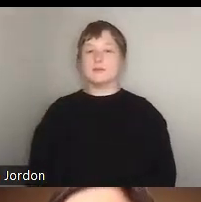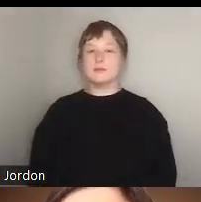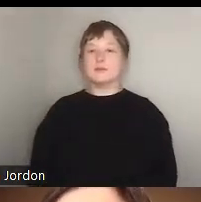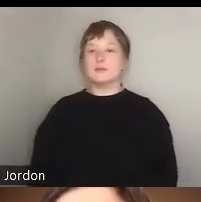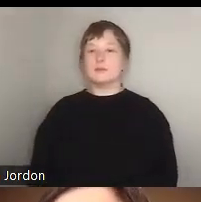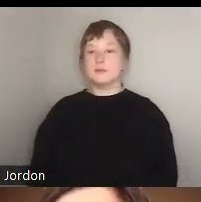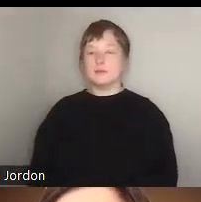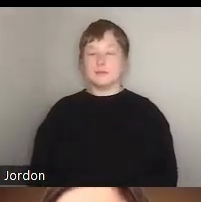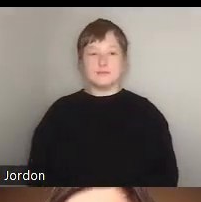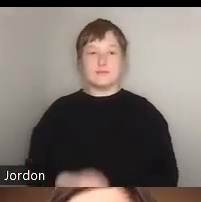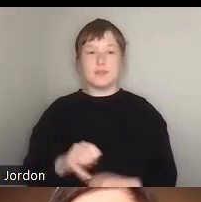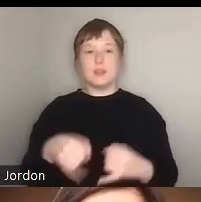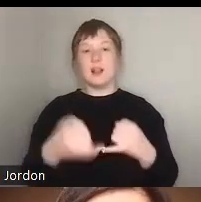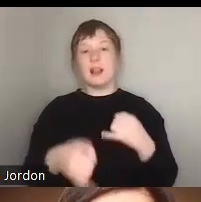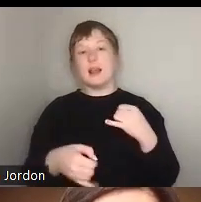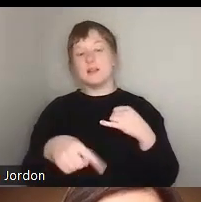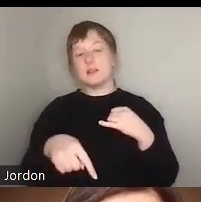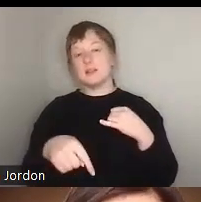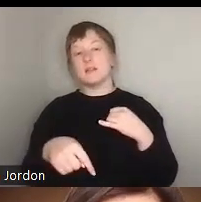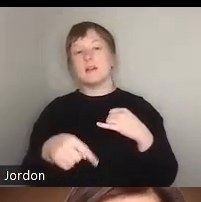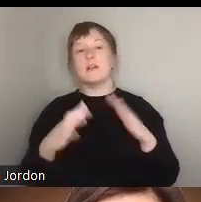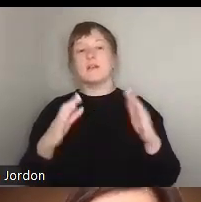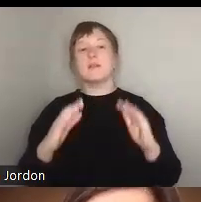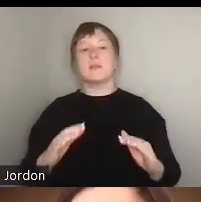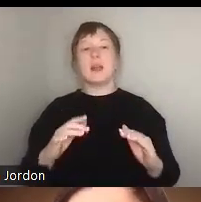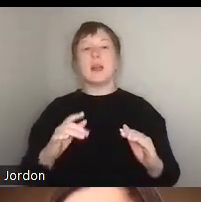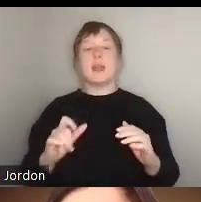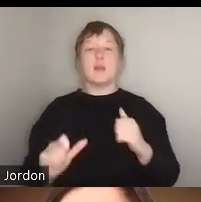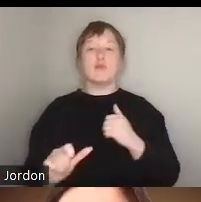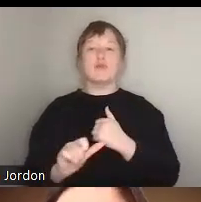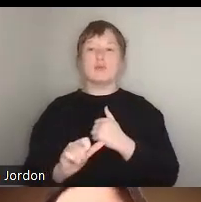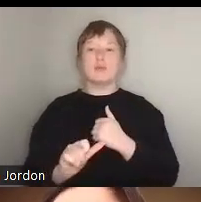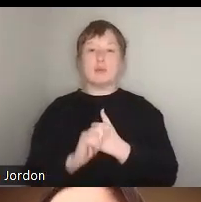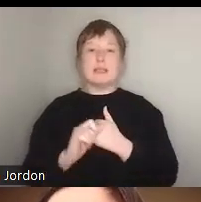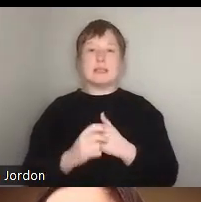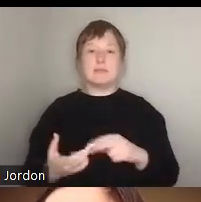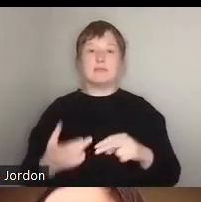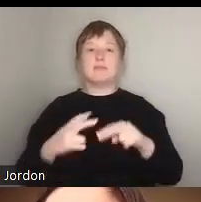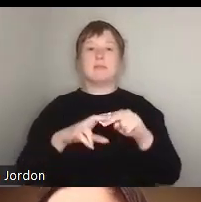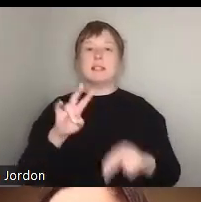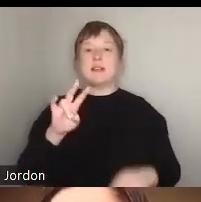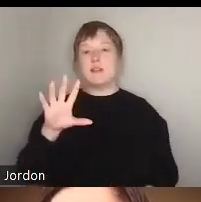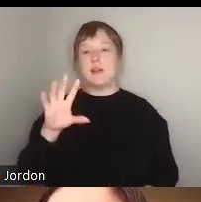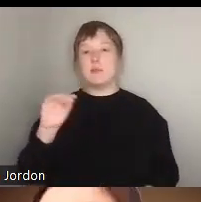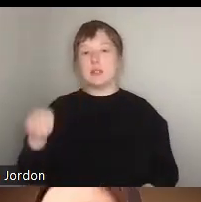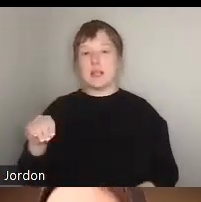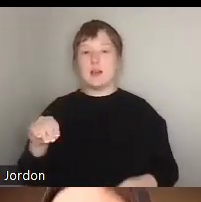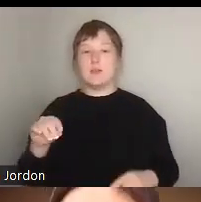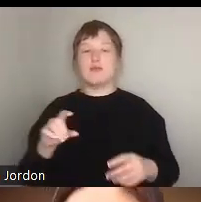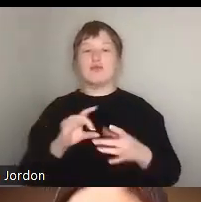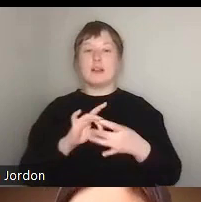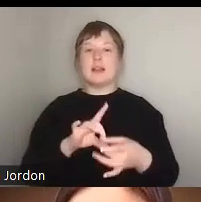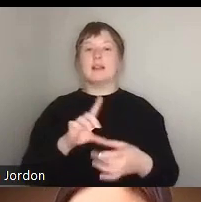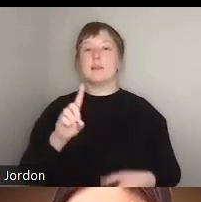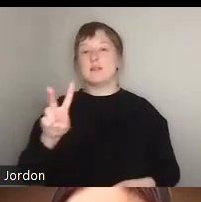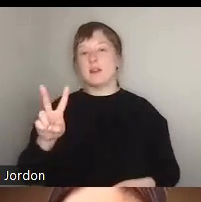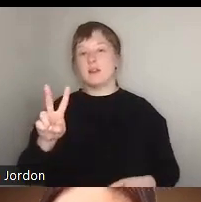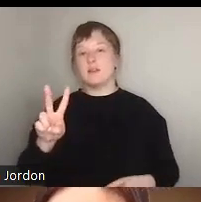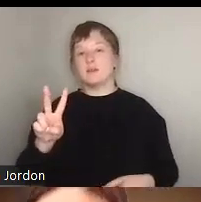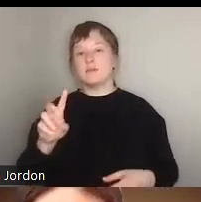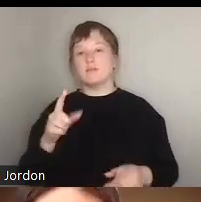And that bottom point there is what I was talking about, the risk increases. 75% of domestic violence related homicides occur upon